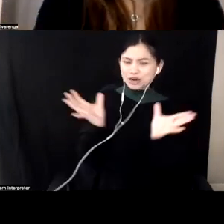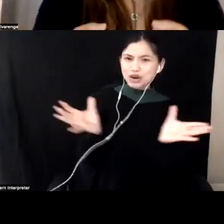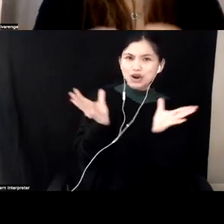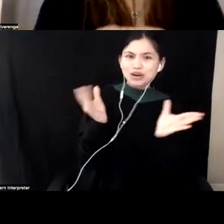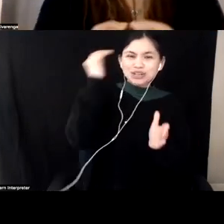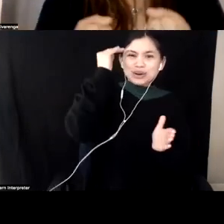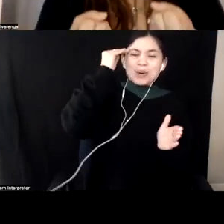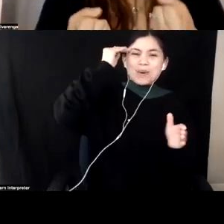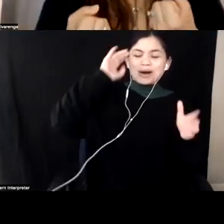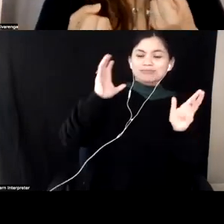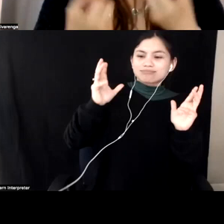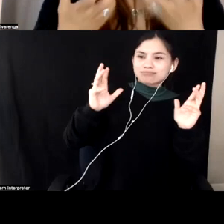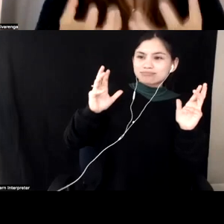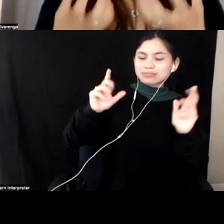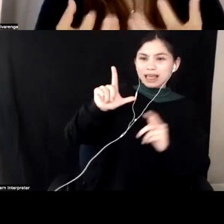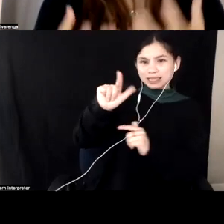Latin